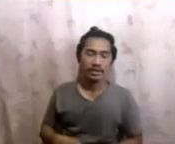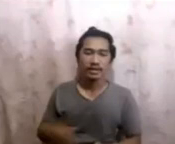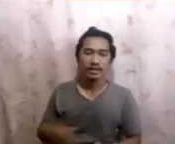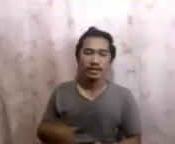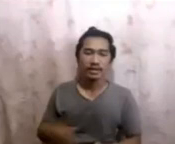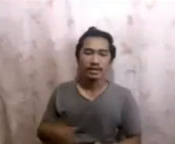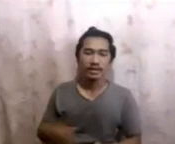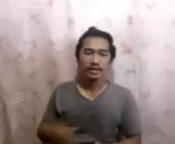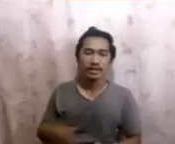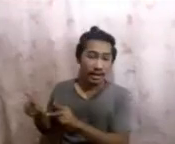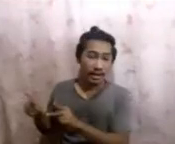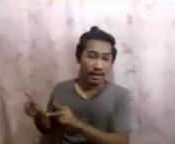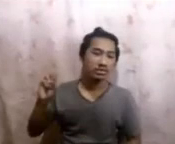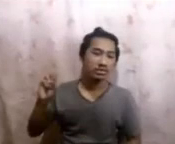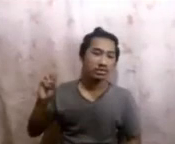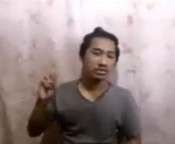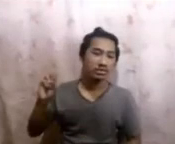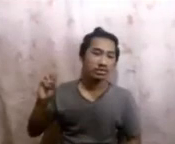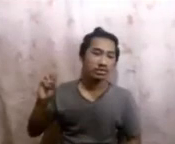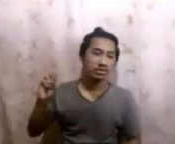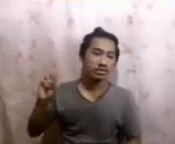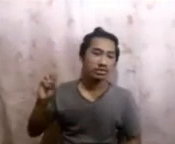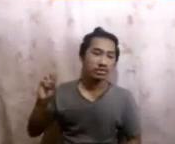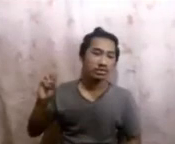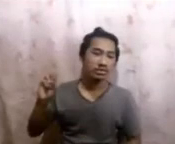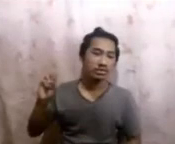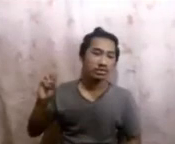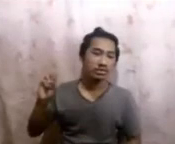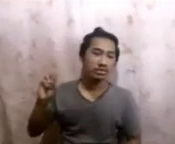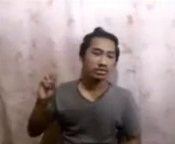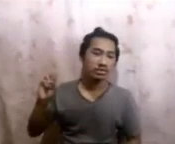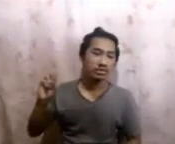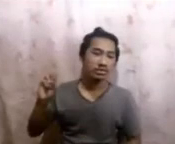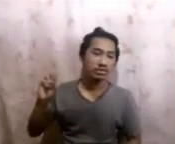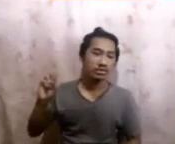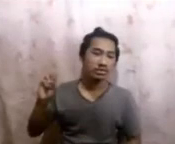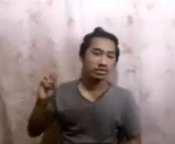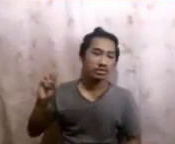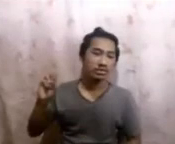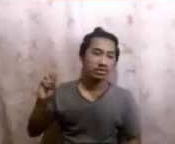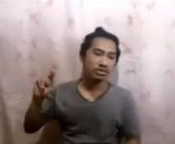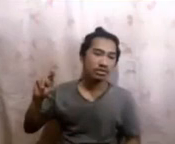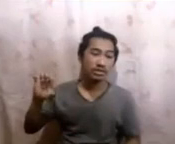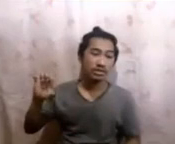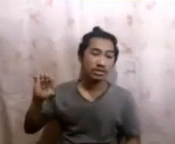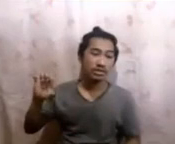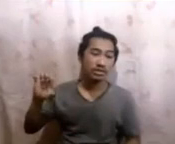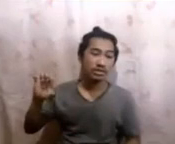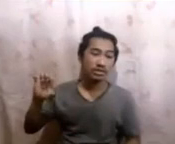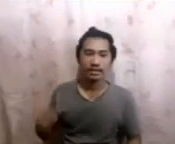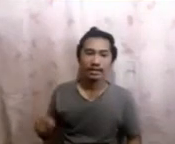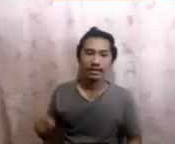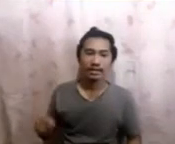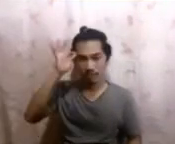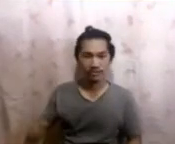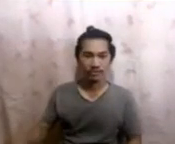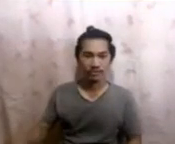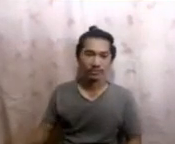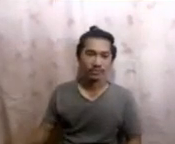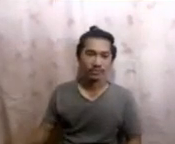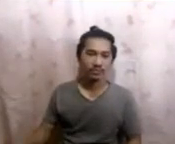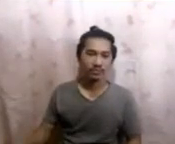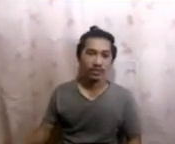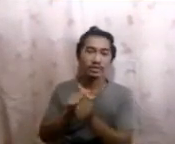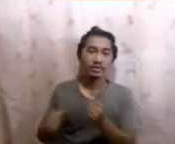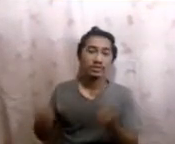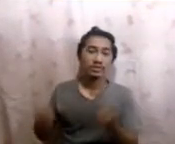that it is a journey that you will look back to and cherish as the learning adventure